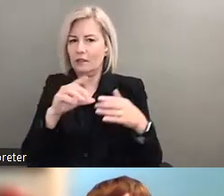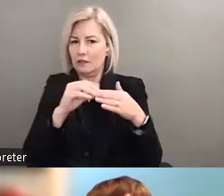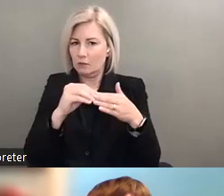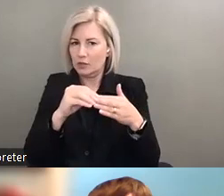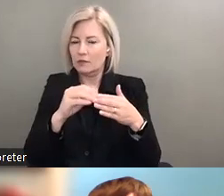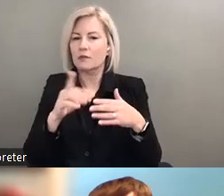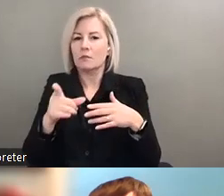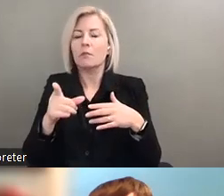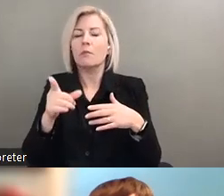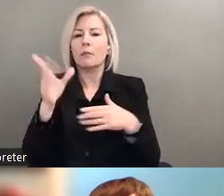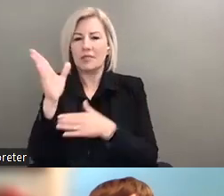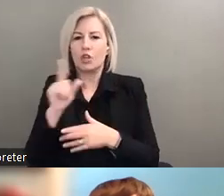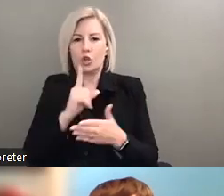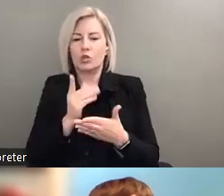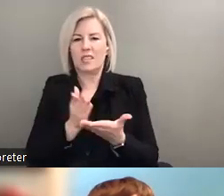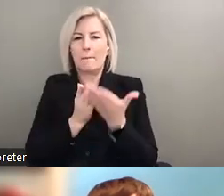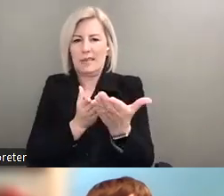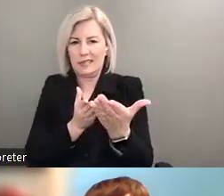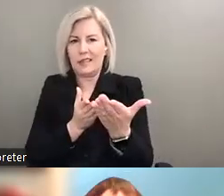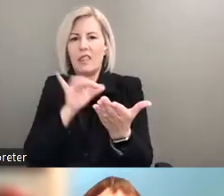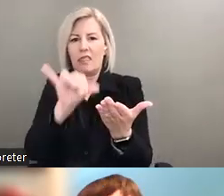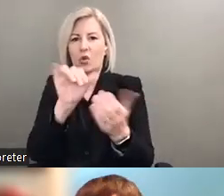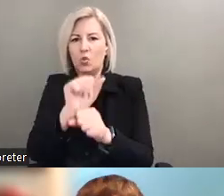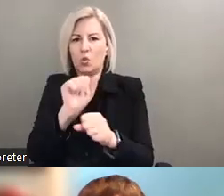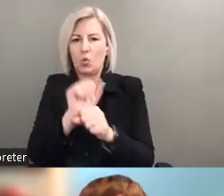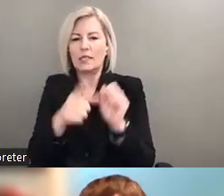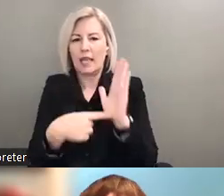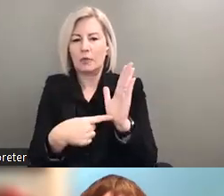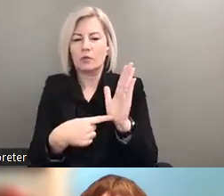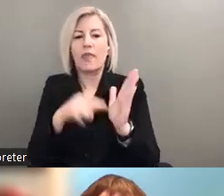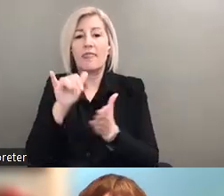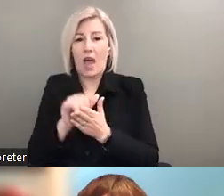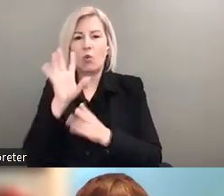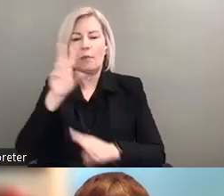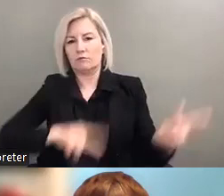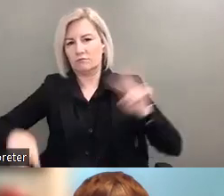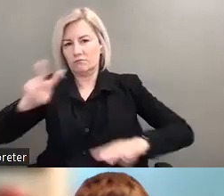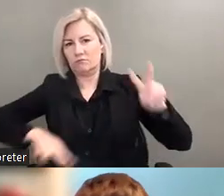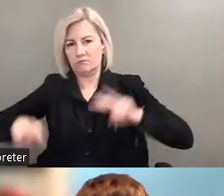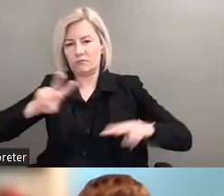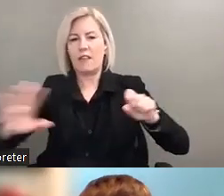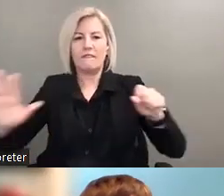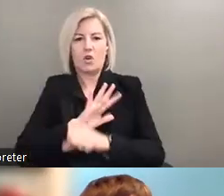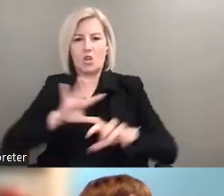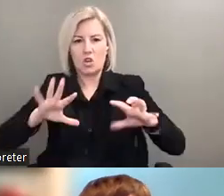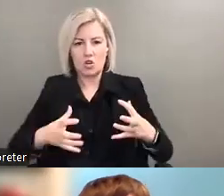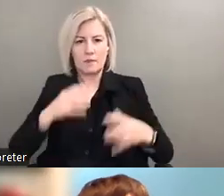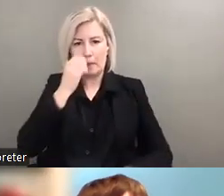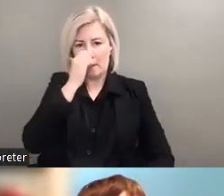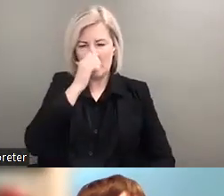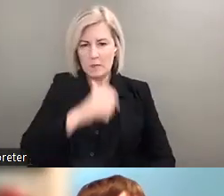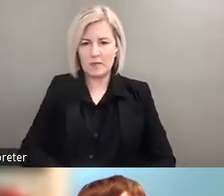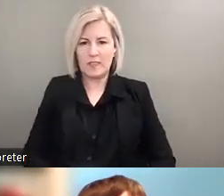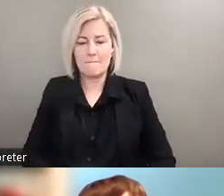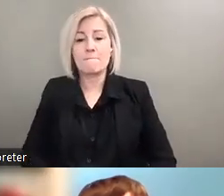work samples. They'll be reviewed by the full consortium for the artistry section.